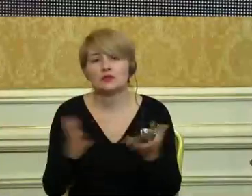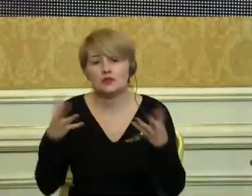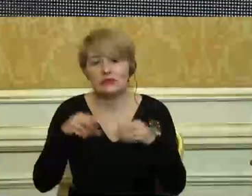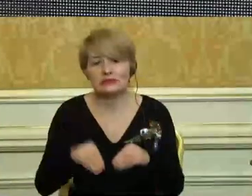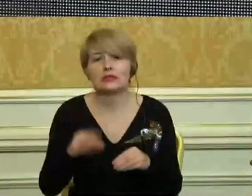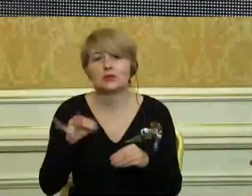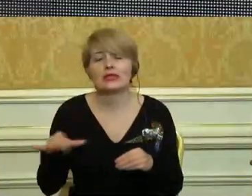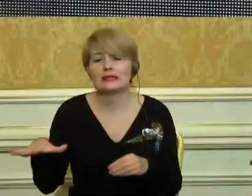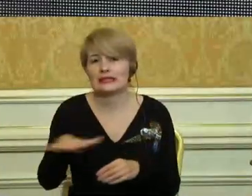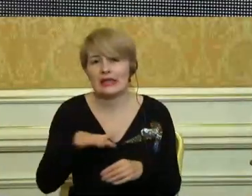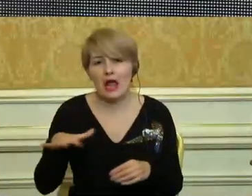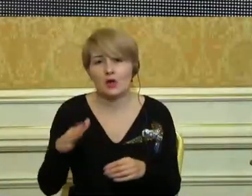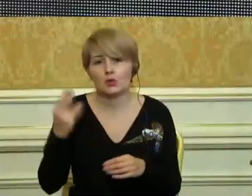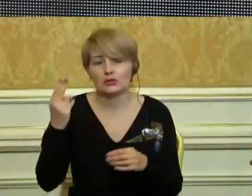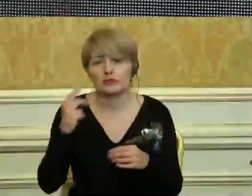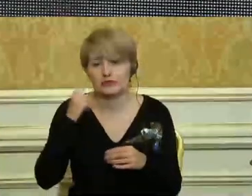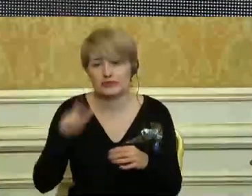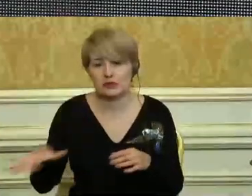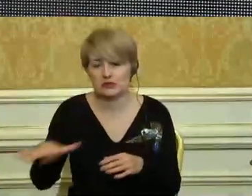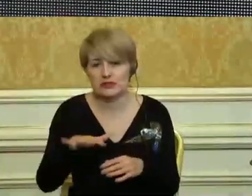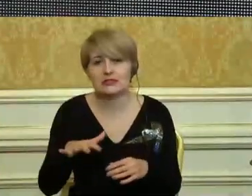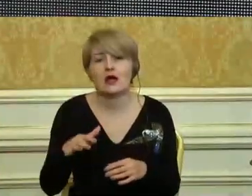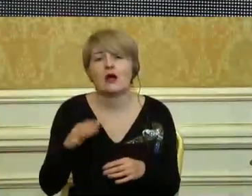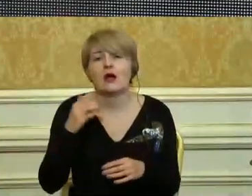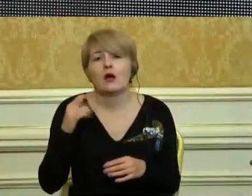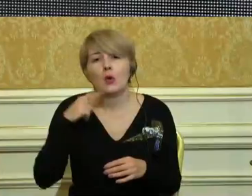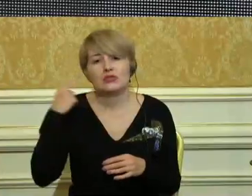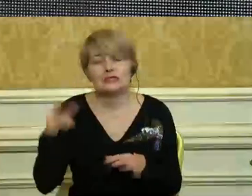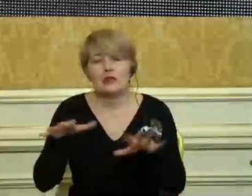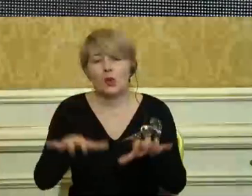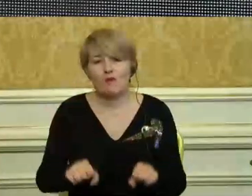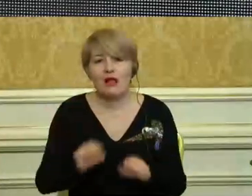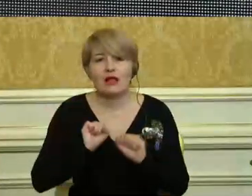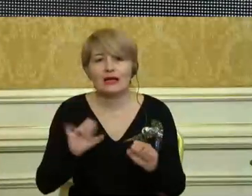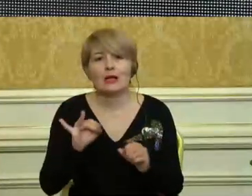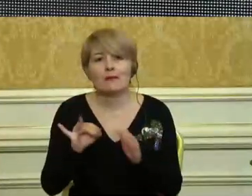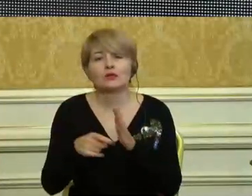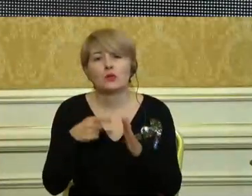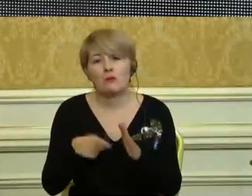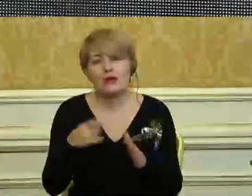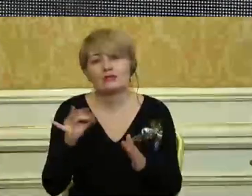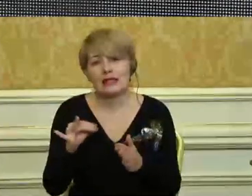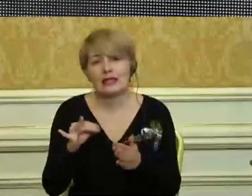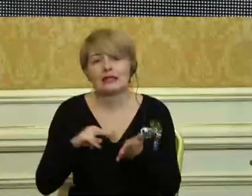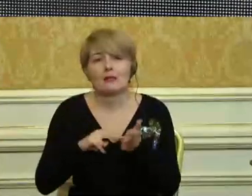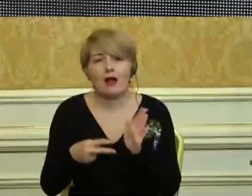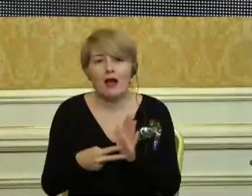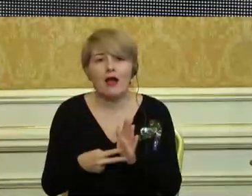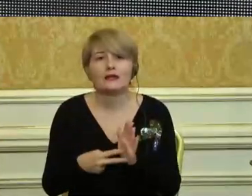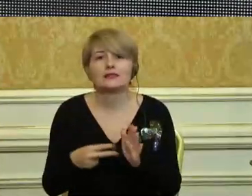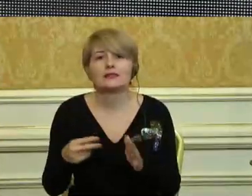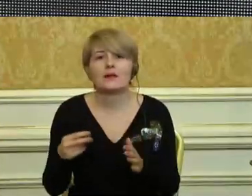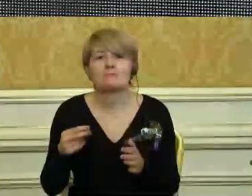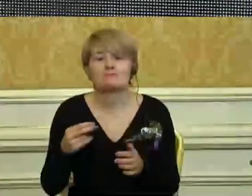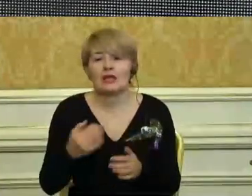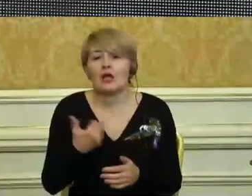and fuels conflict in the Donbas in its attempt to change borders by force and to thwart our goal of a Europe